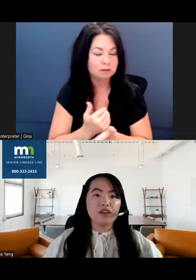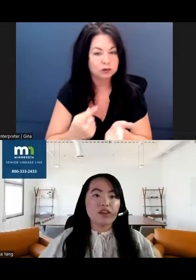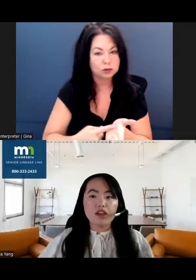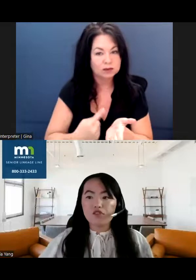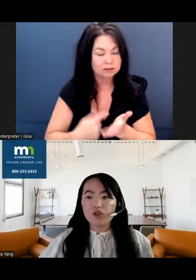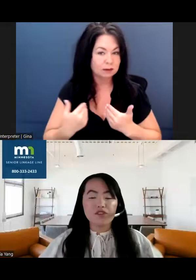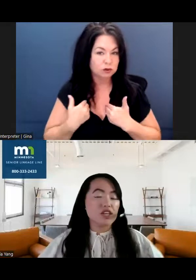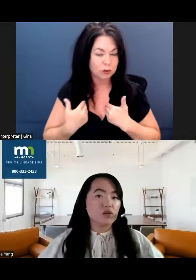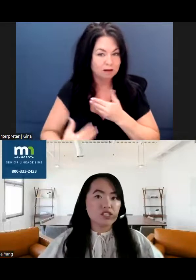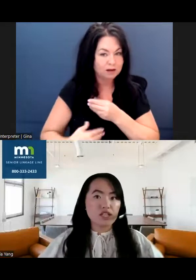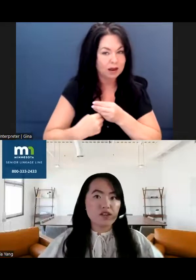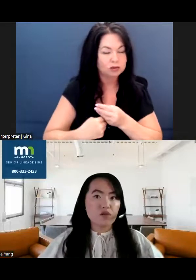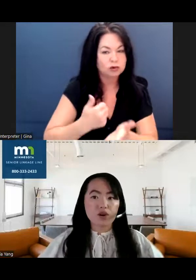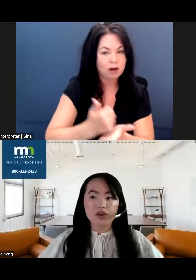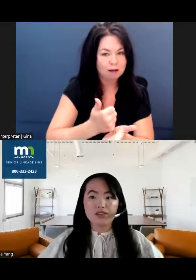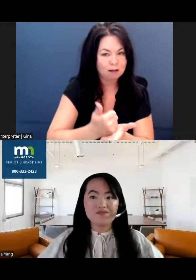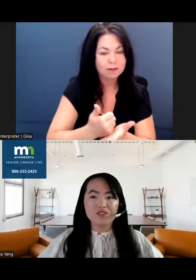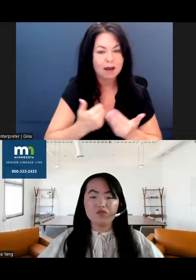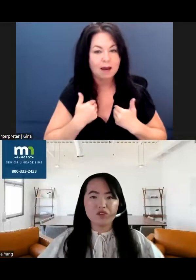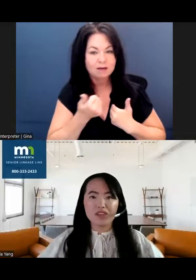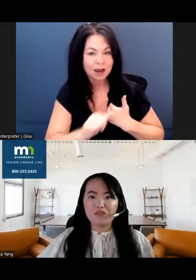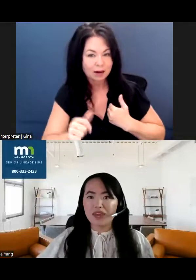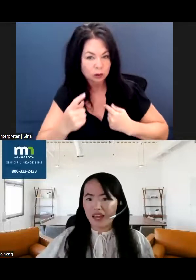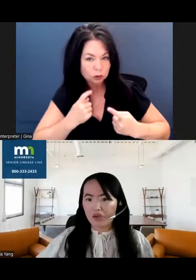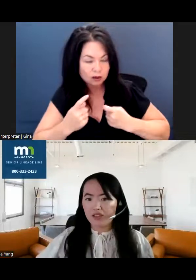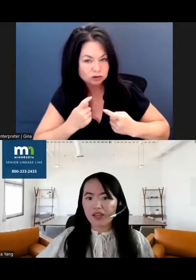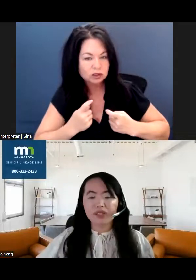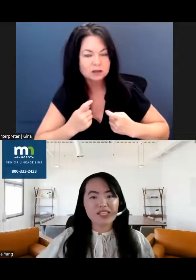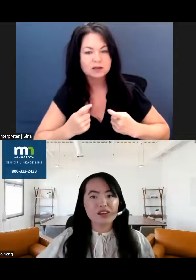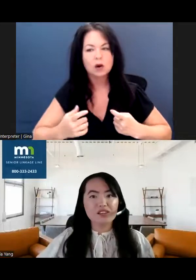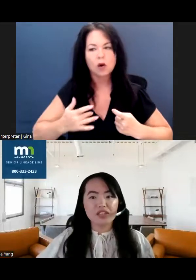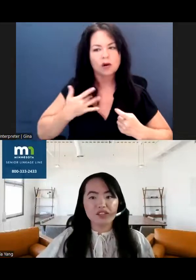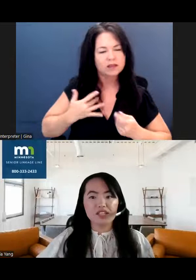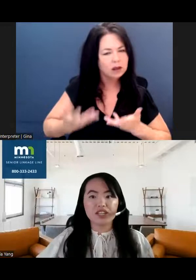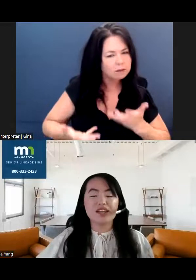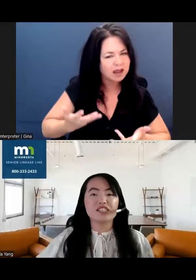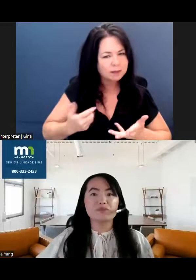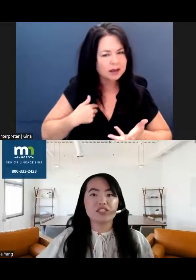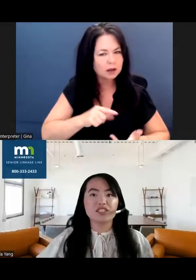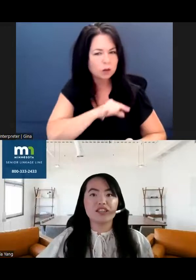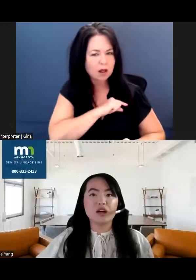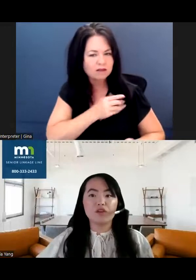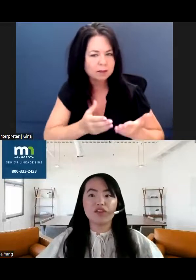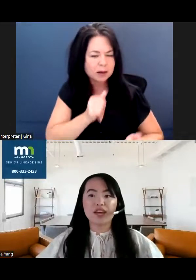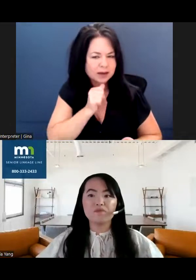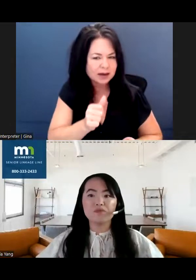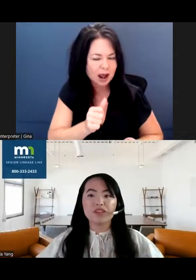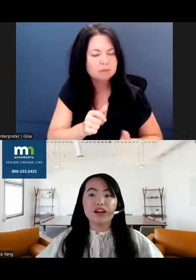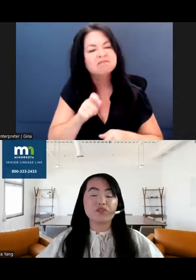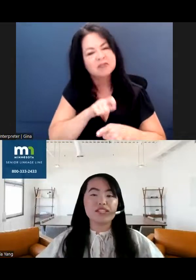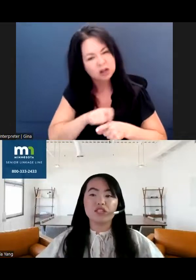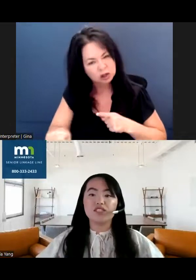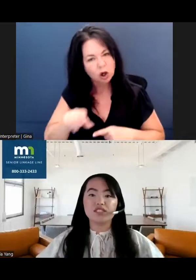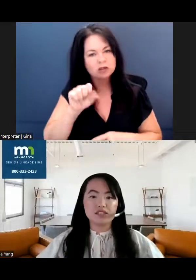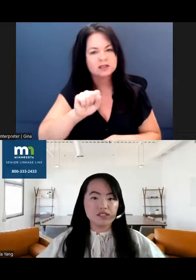help. If you have any question or you feel that you may not qualify, please call the Senior Linkage Line and the specialists can help provide